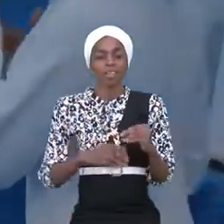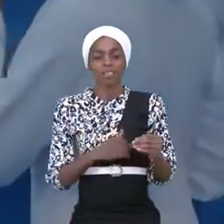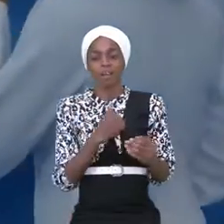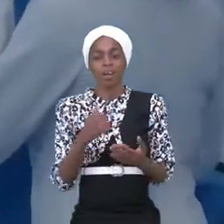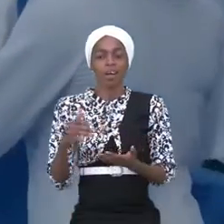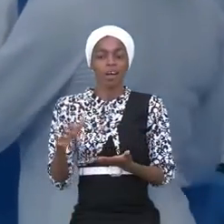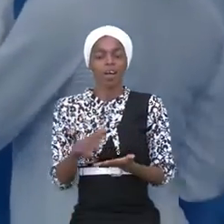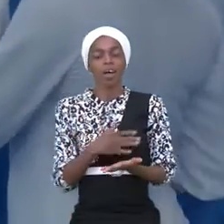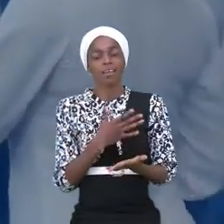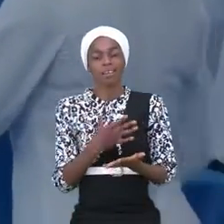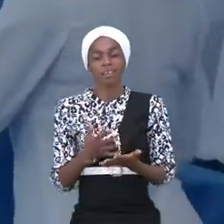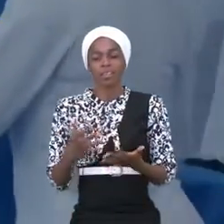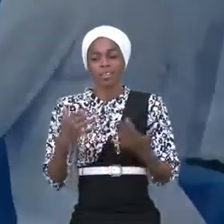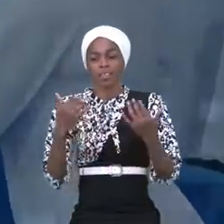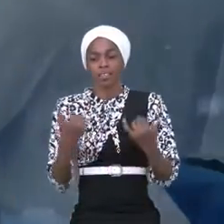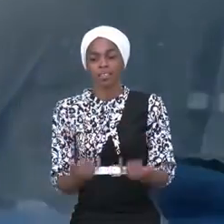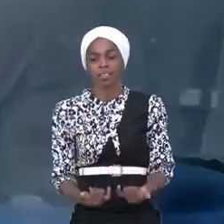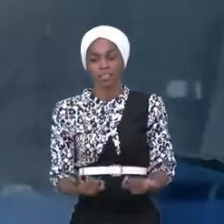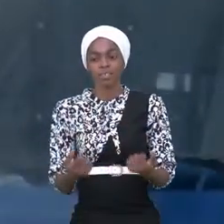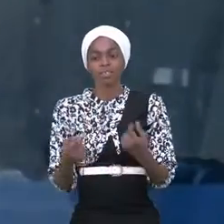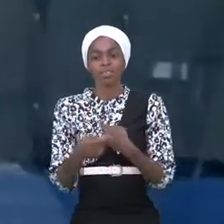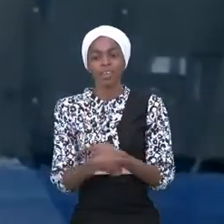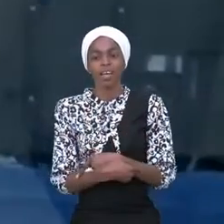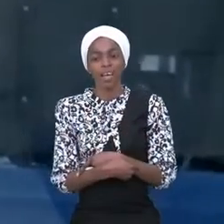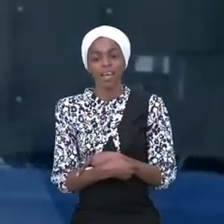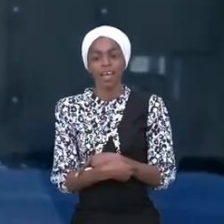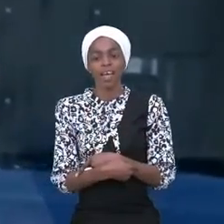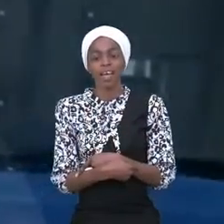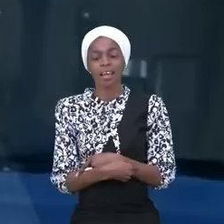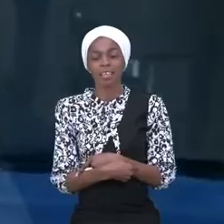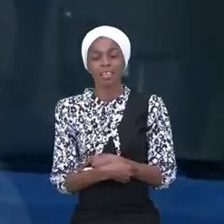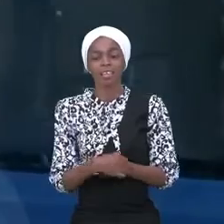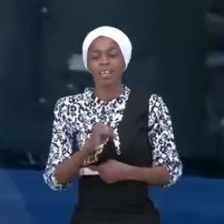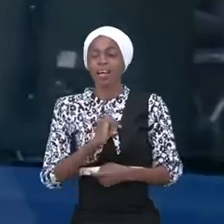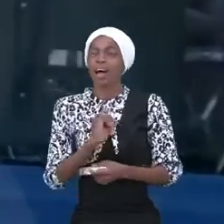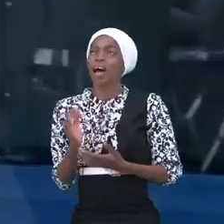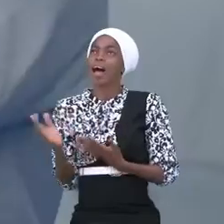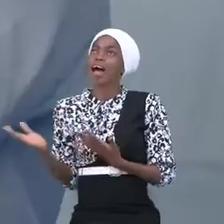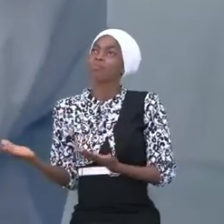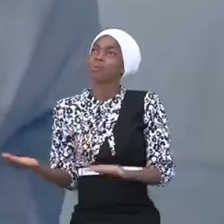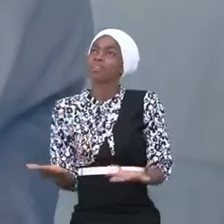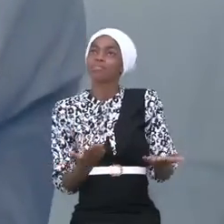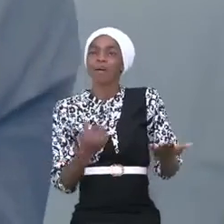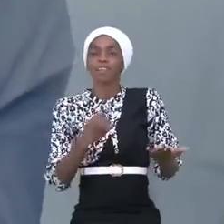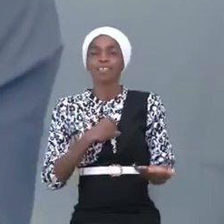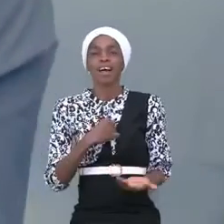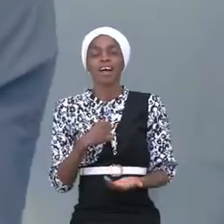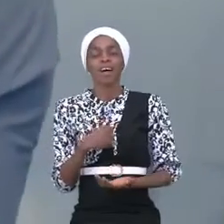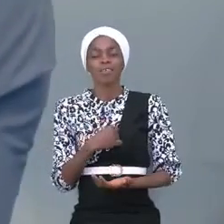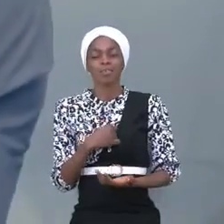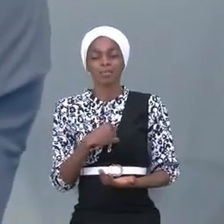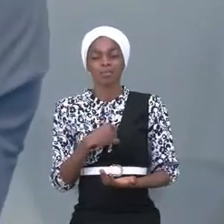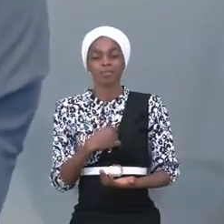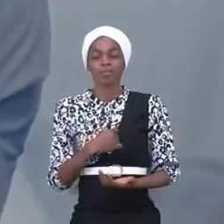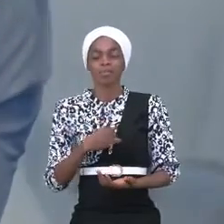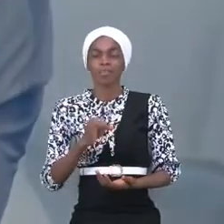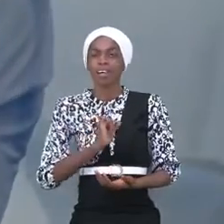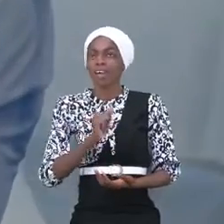than a song. Today, today, I brought myself. I brought myself.